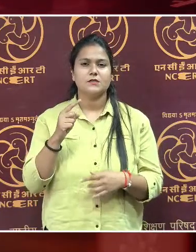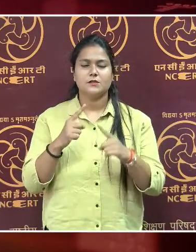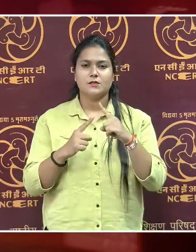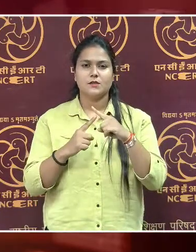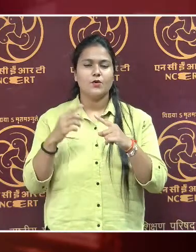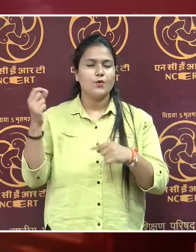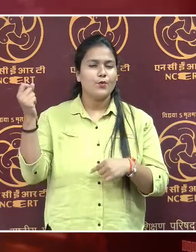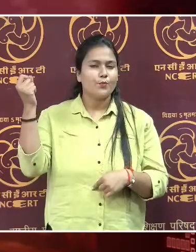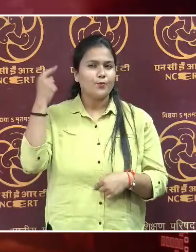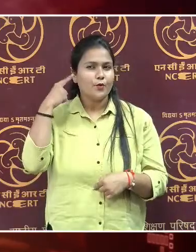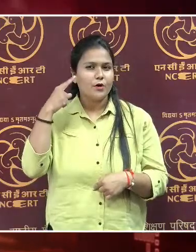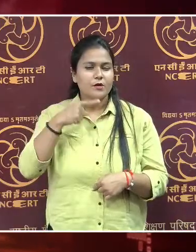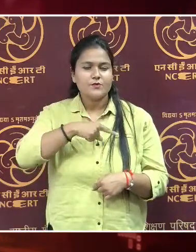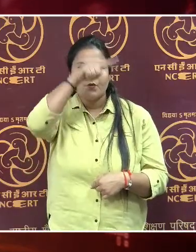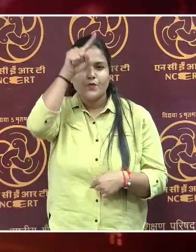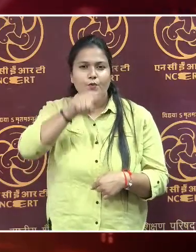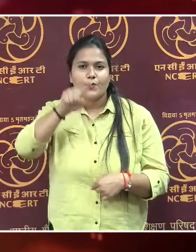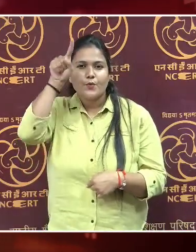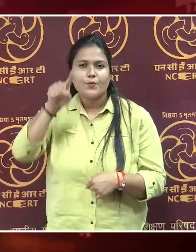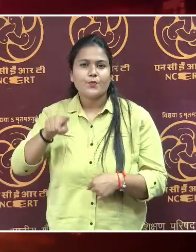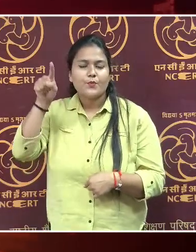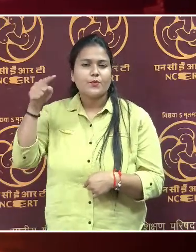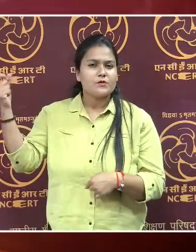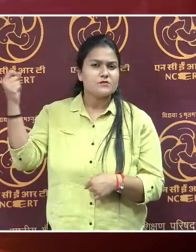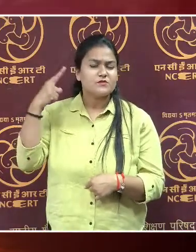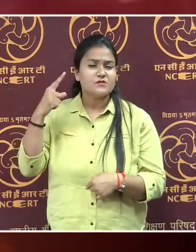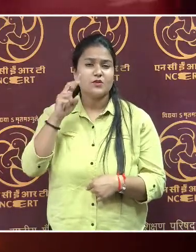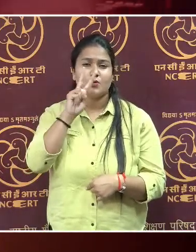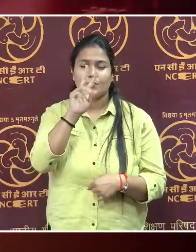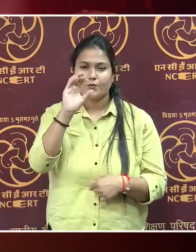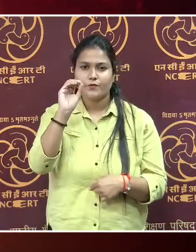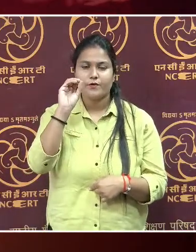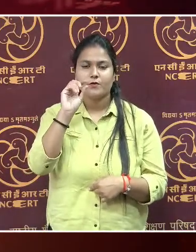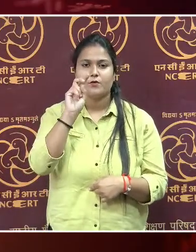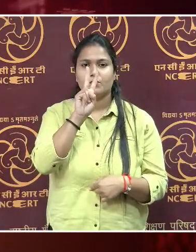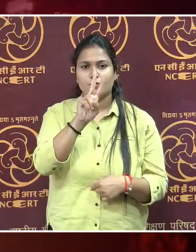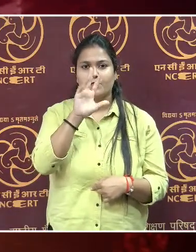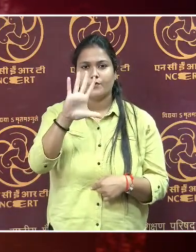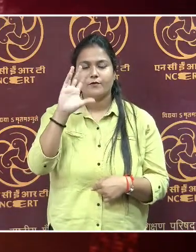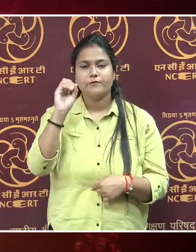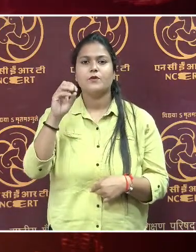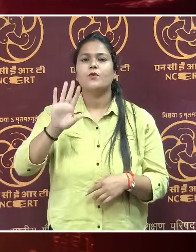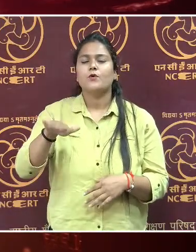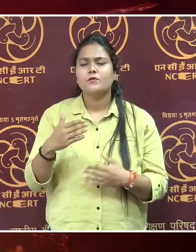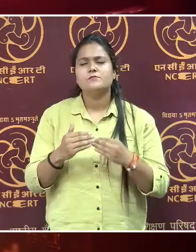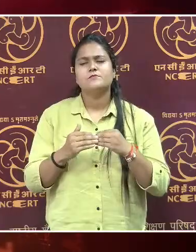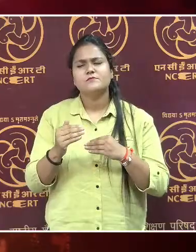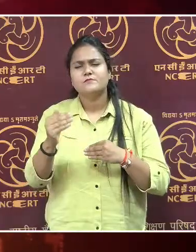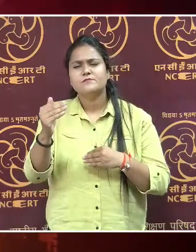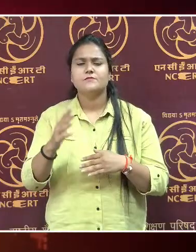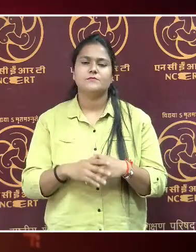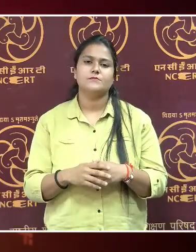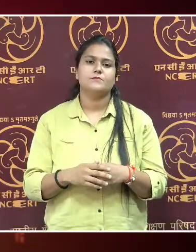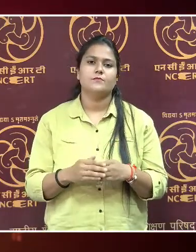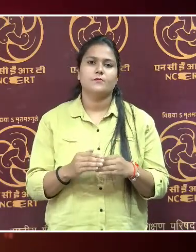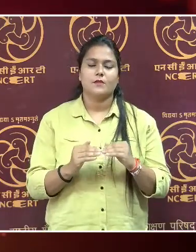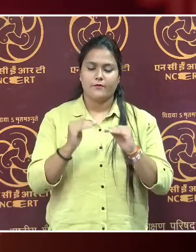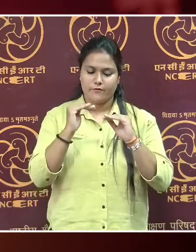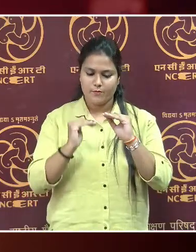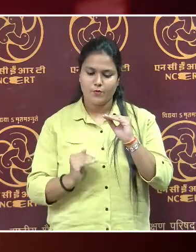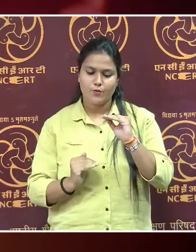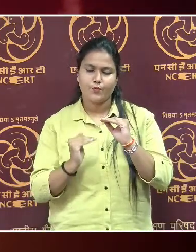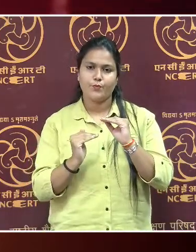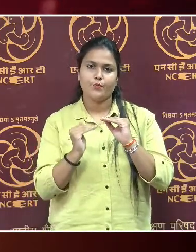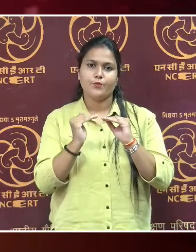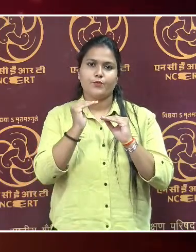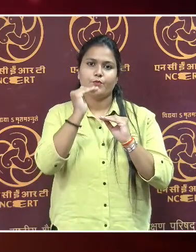across different frequencies. Like we present 250 hertz, 500 hertz, 1 kilohertz, 4 kilohertz, 8 kilohertz, like from low frequency to high frequency. You